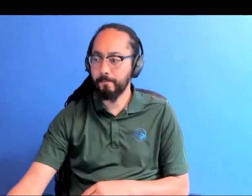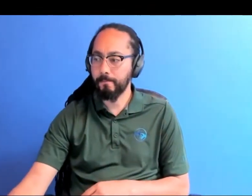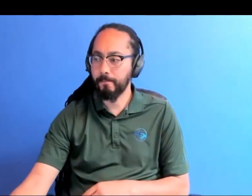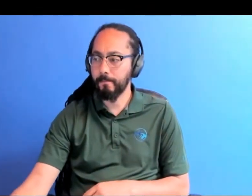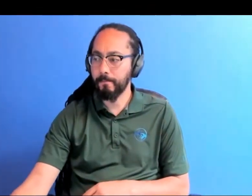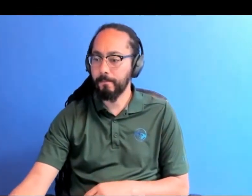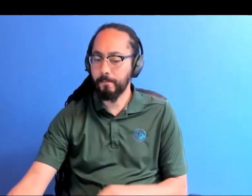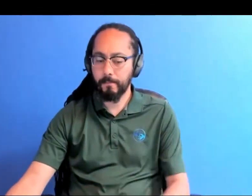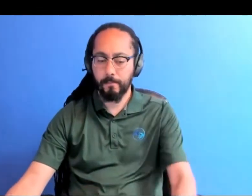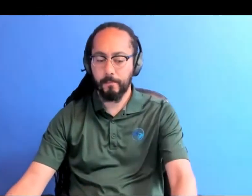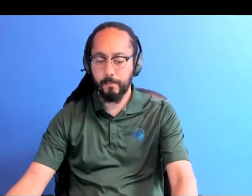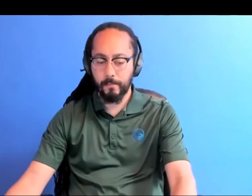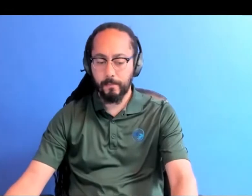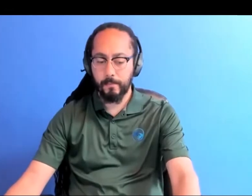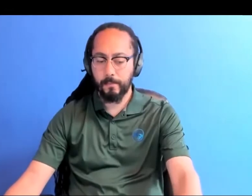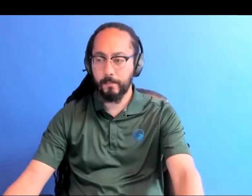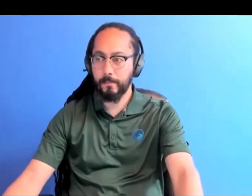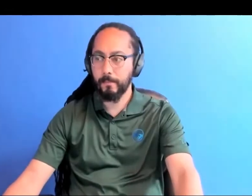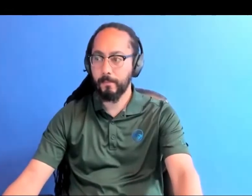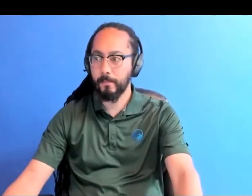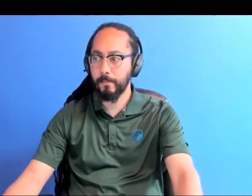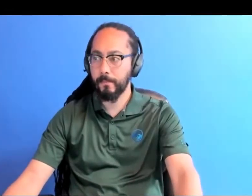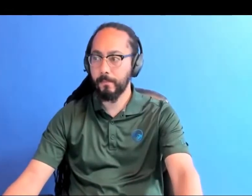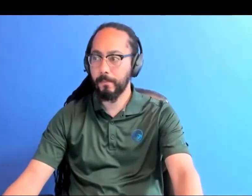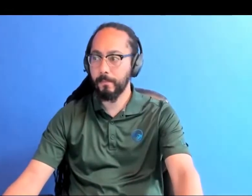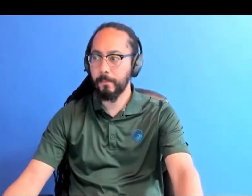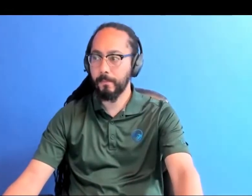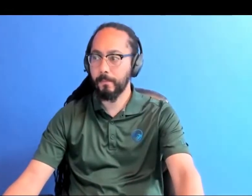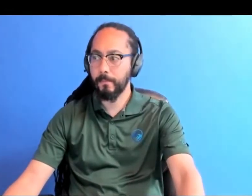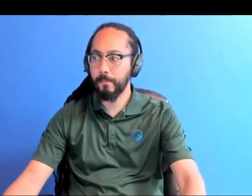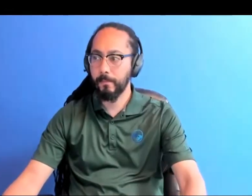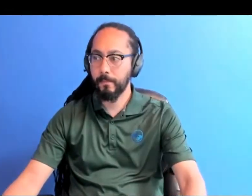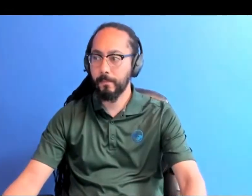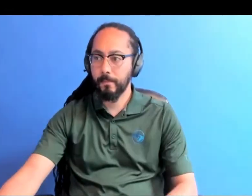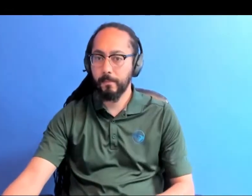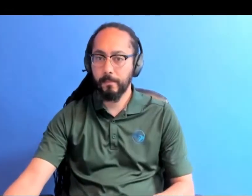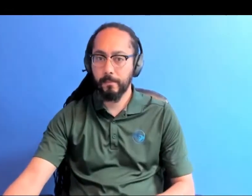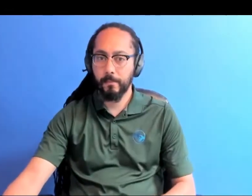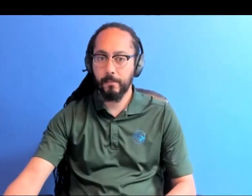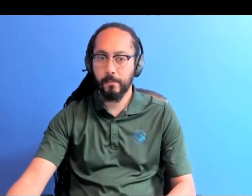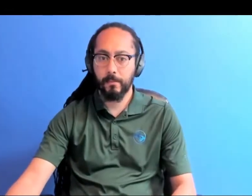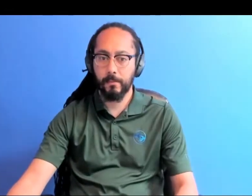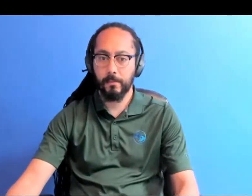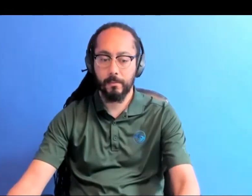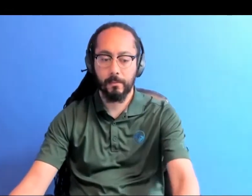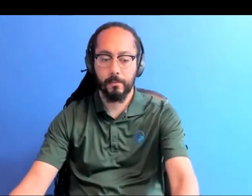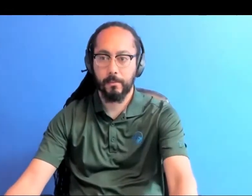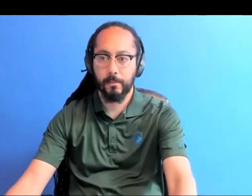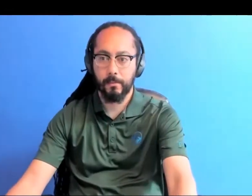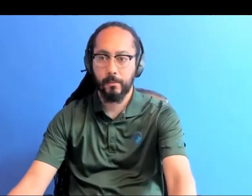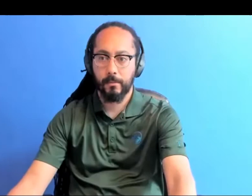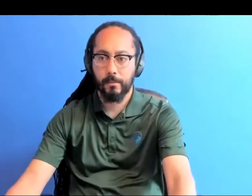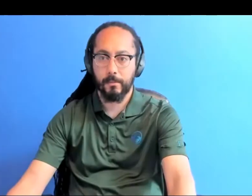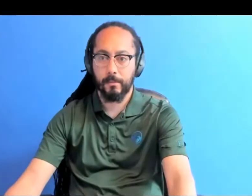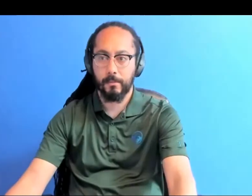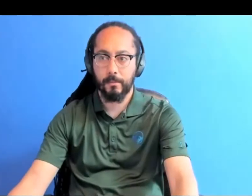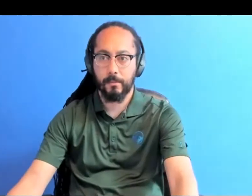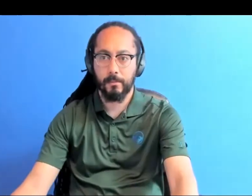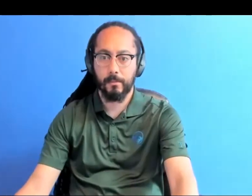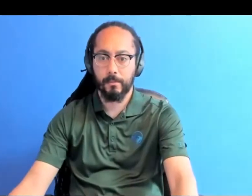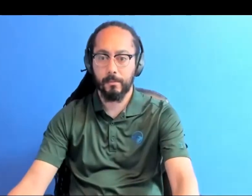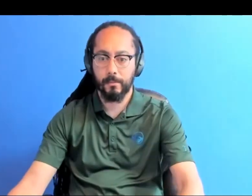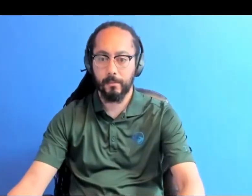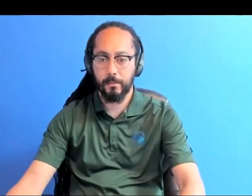immediate needs related to the pandemic and everybody shifting to a digital space.